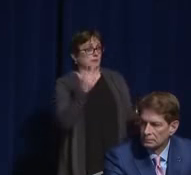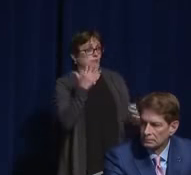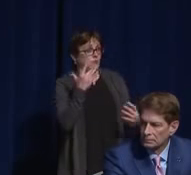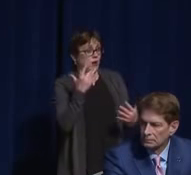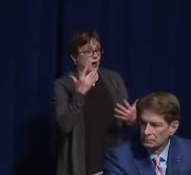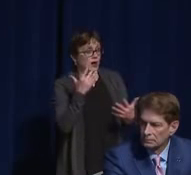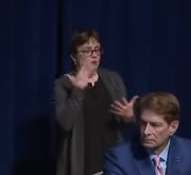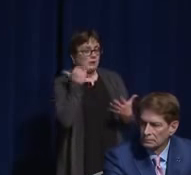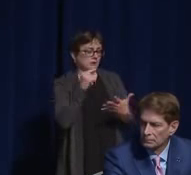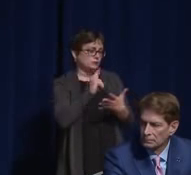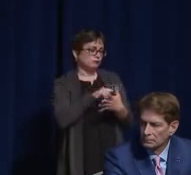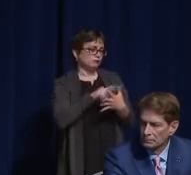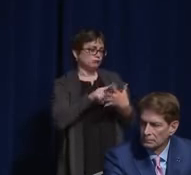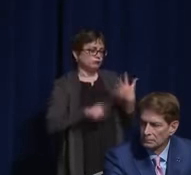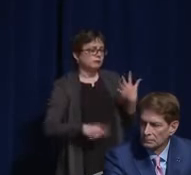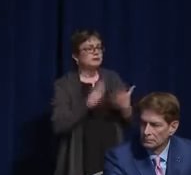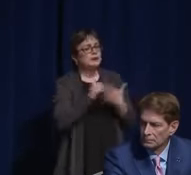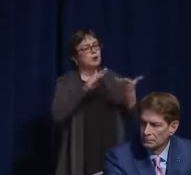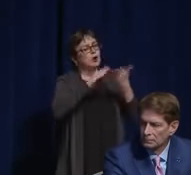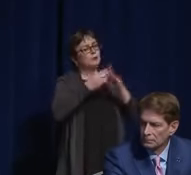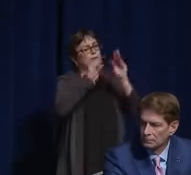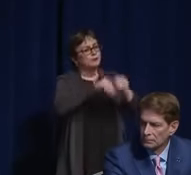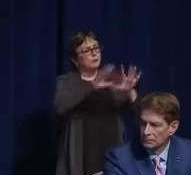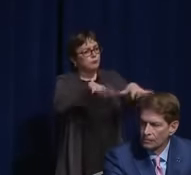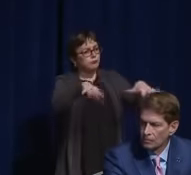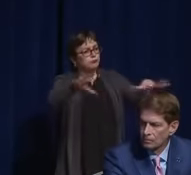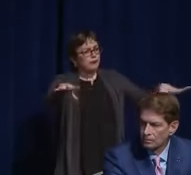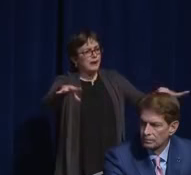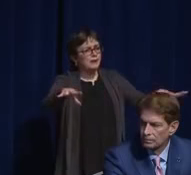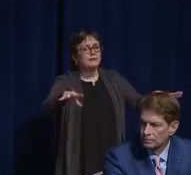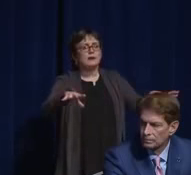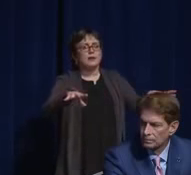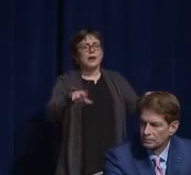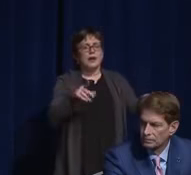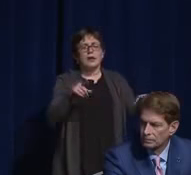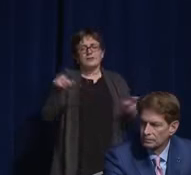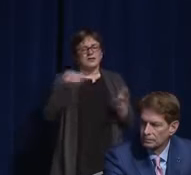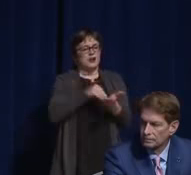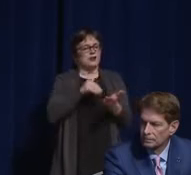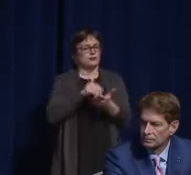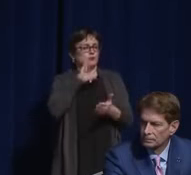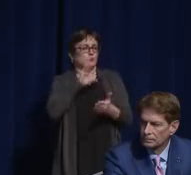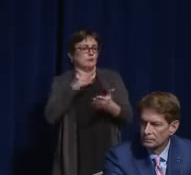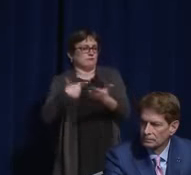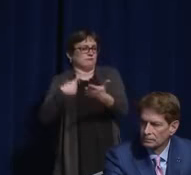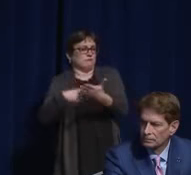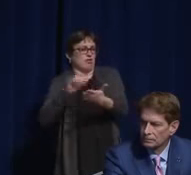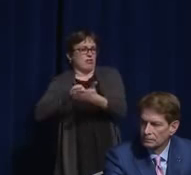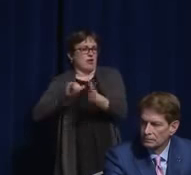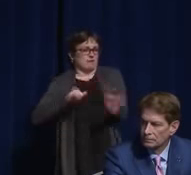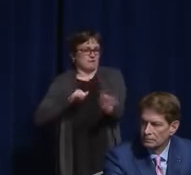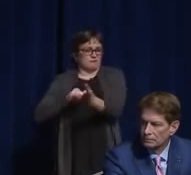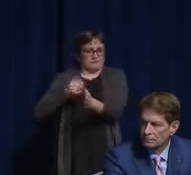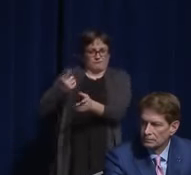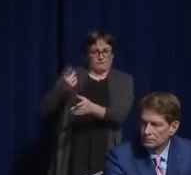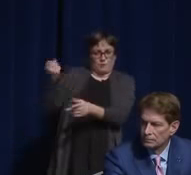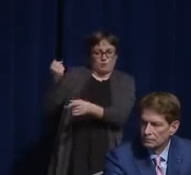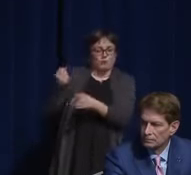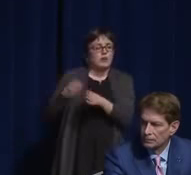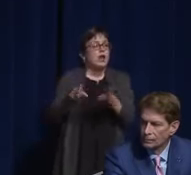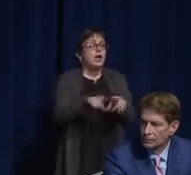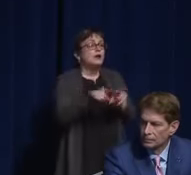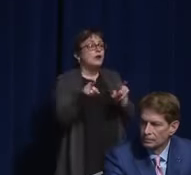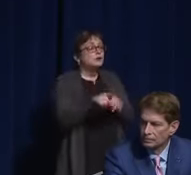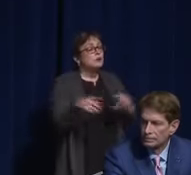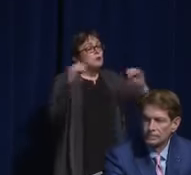some amount of community spread, and I'll let the experts address that. And then separately, we are aggressively expanding testing. A lot